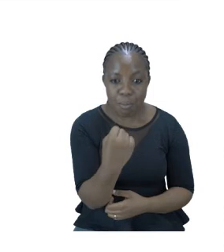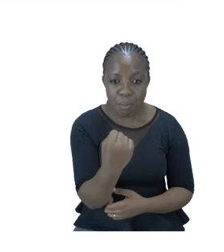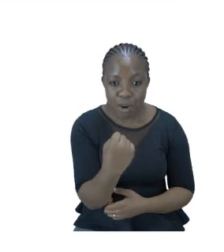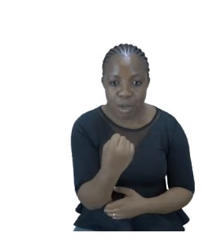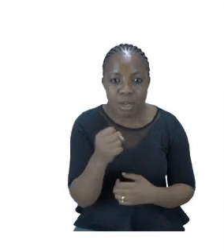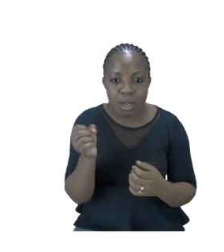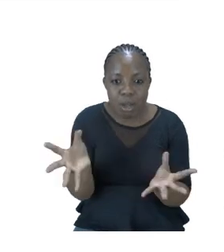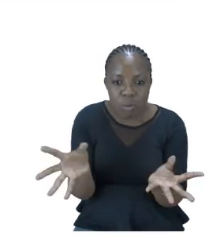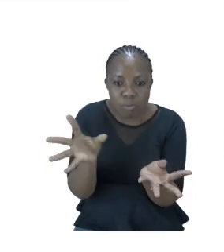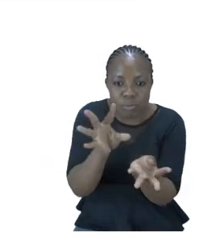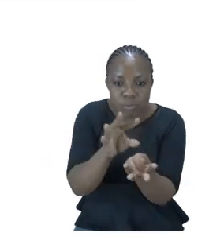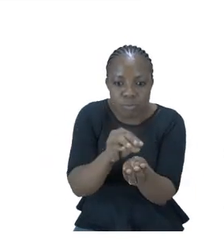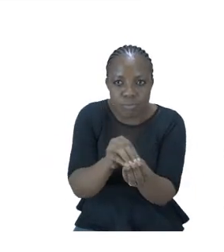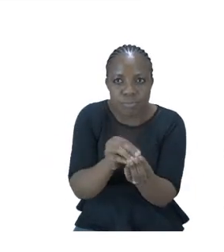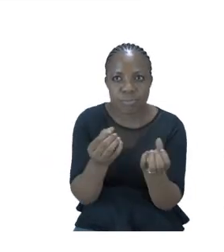together?